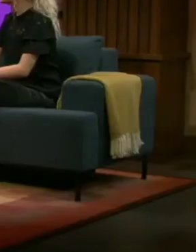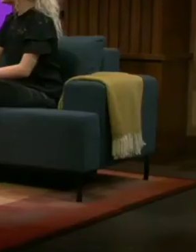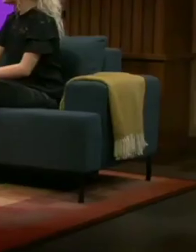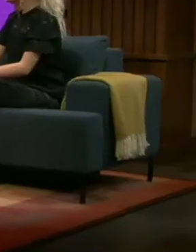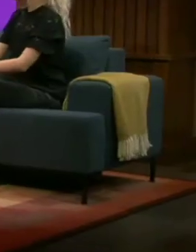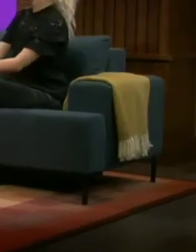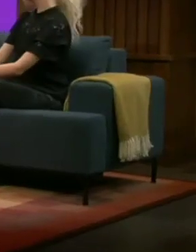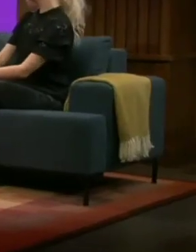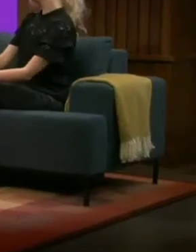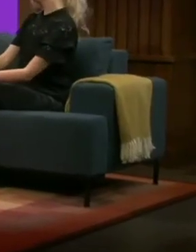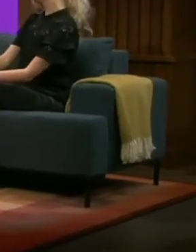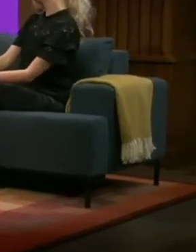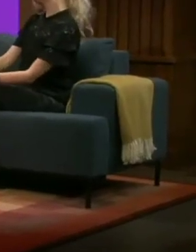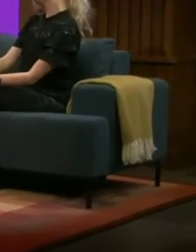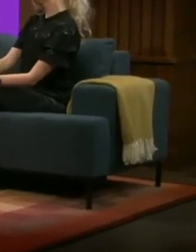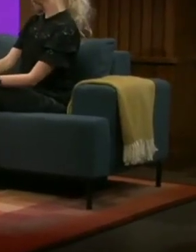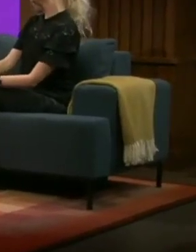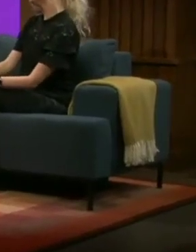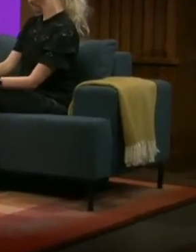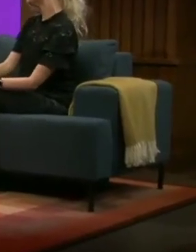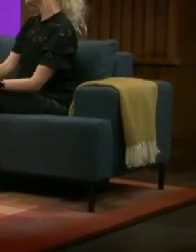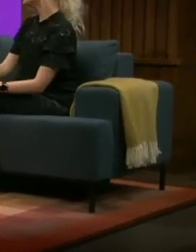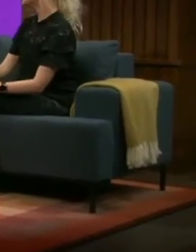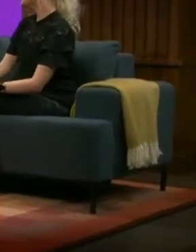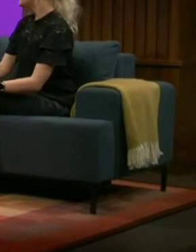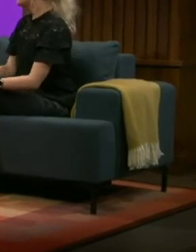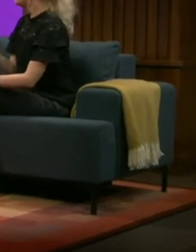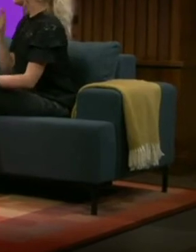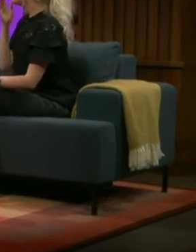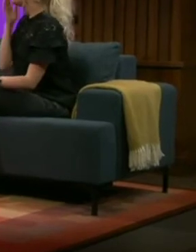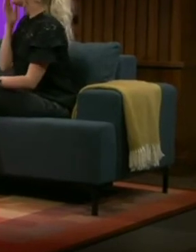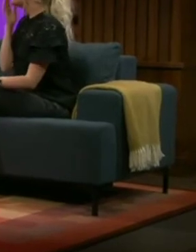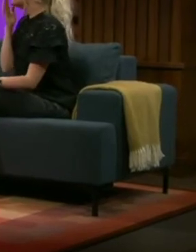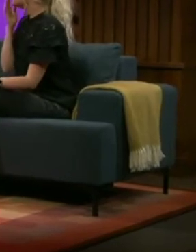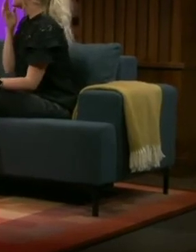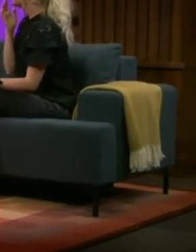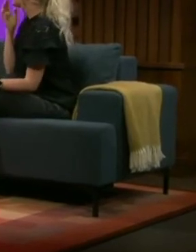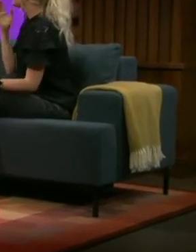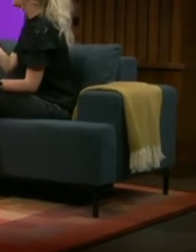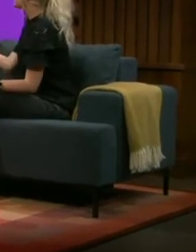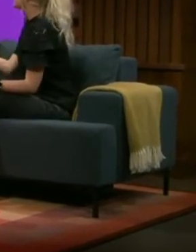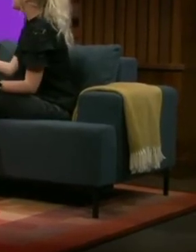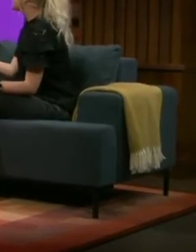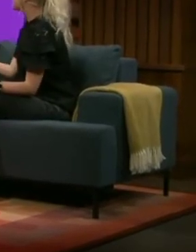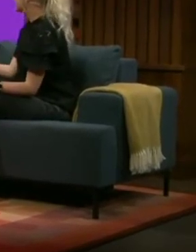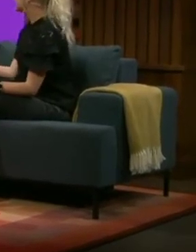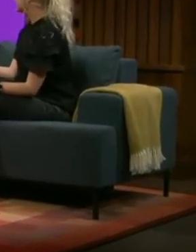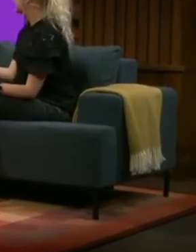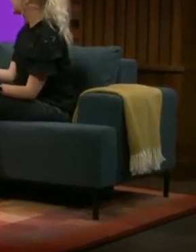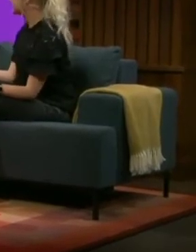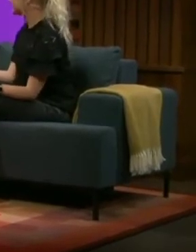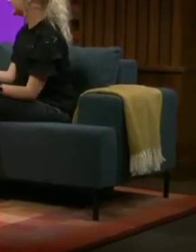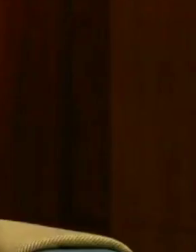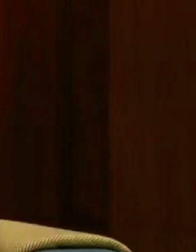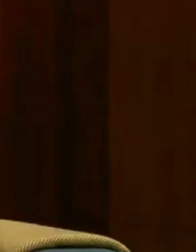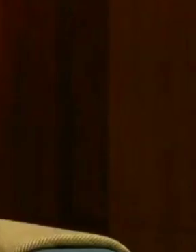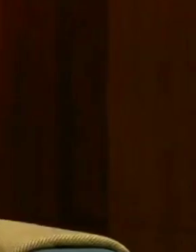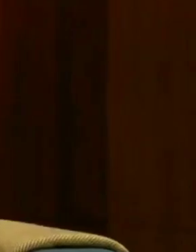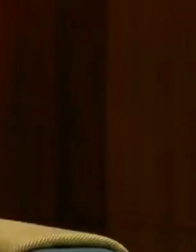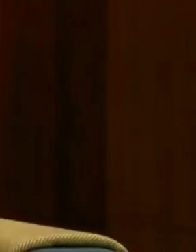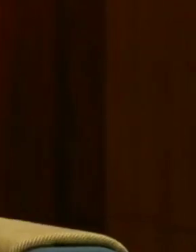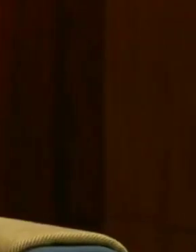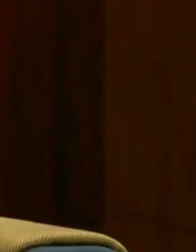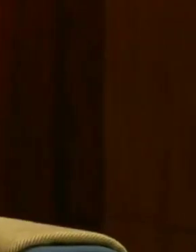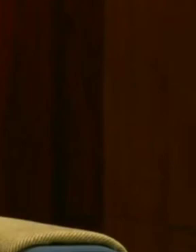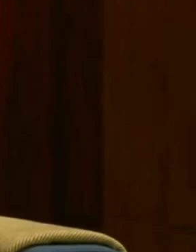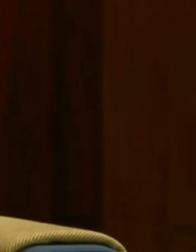axolotls. The axolotls are predators, so I'm not Oh, sure. the We'll axolotls see. might actually attack the glow Yeah, Oh no.